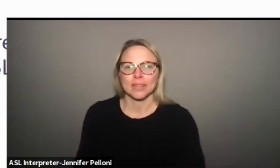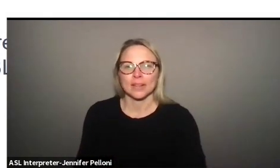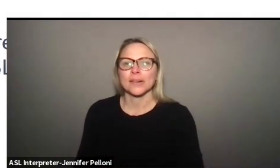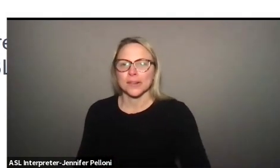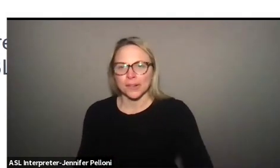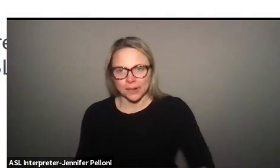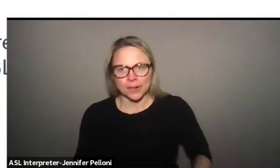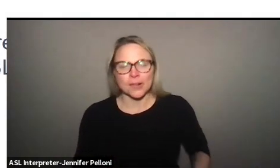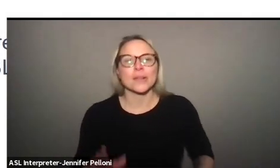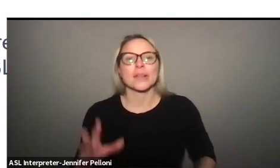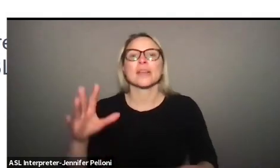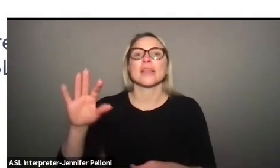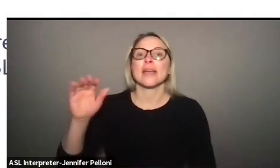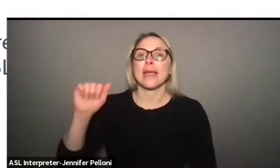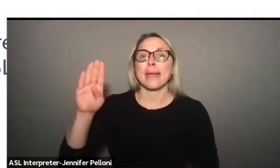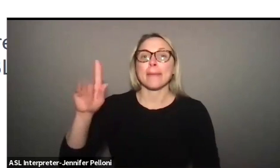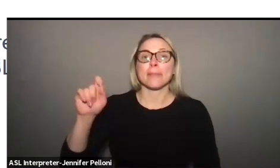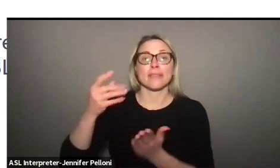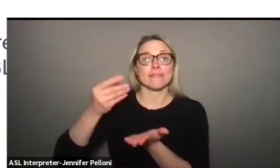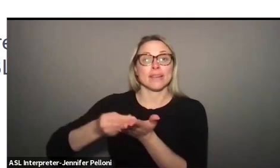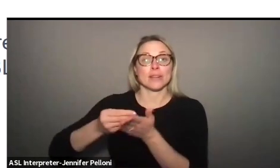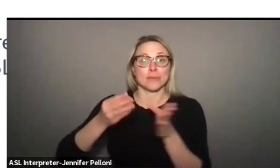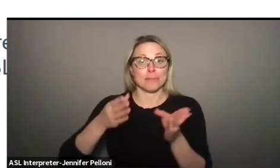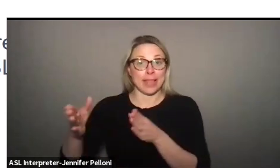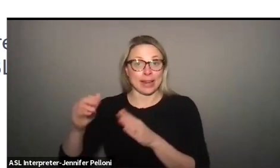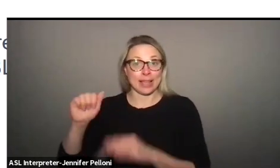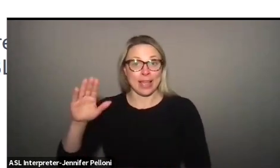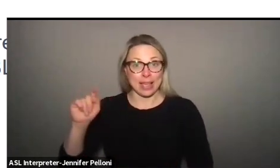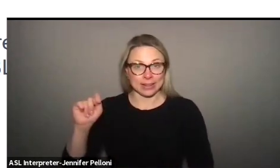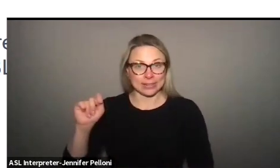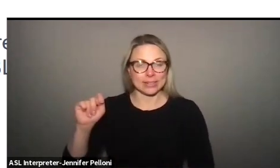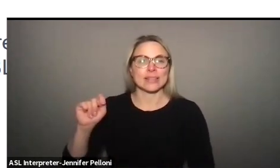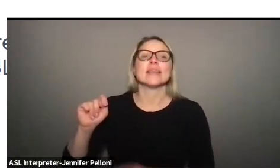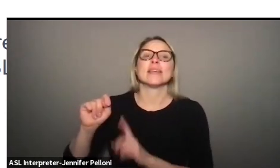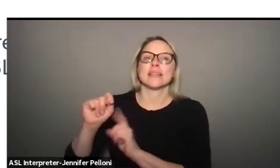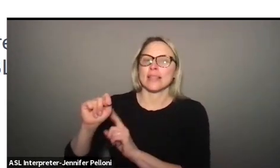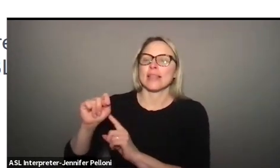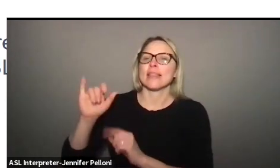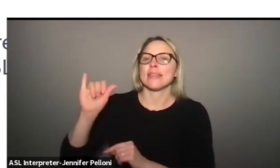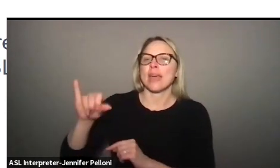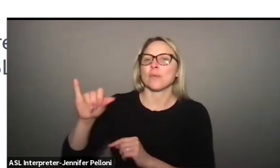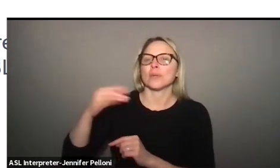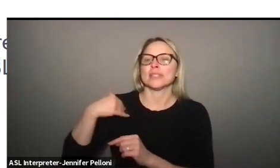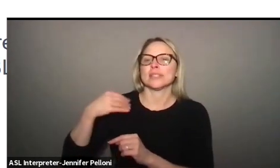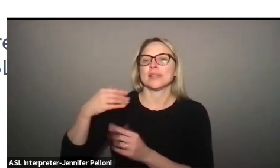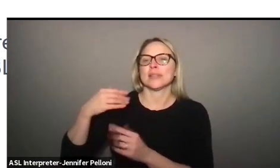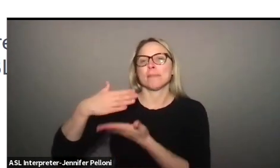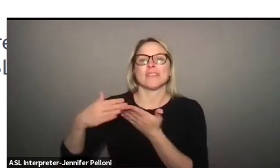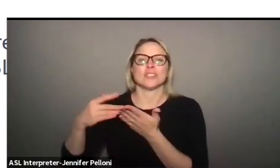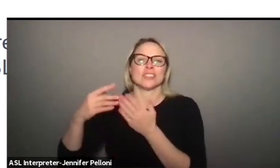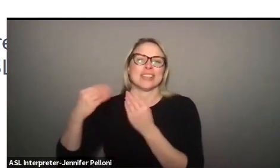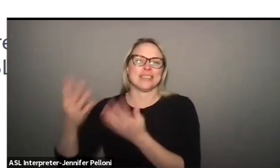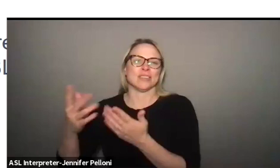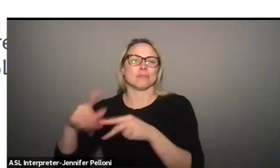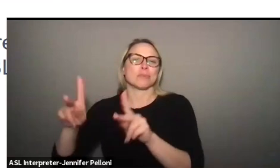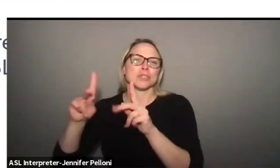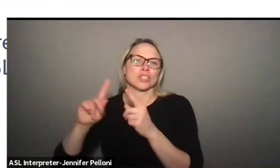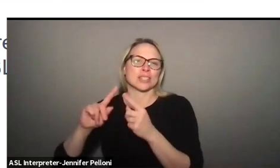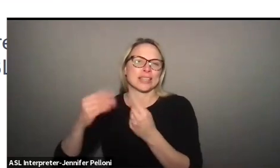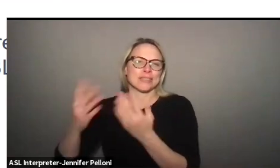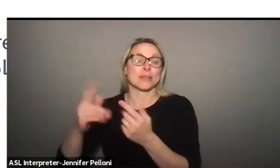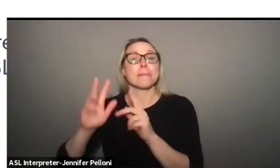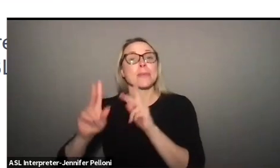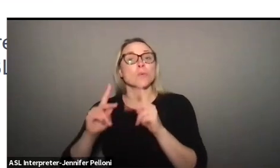The ABLE Financial Planning Act was a provision that was granted to ABLE programs saying that folks who